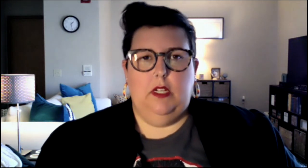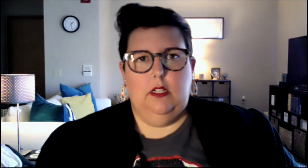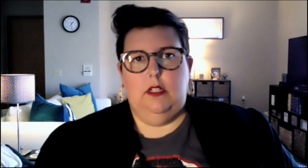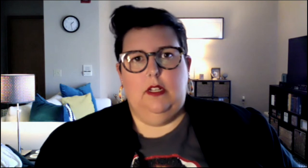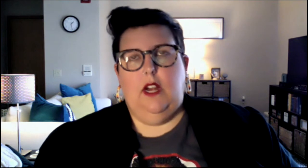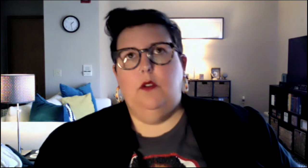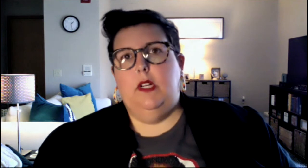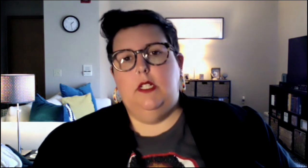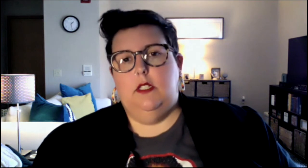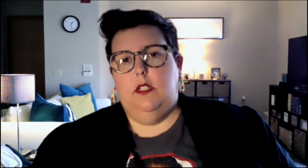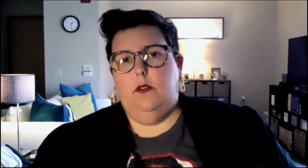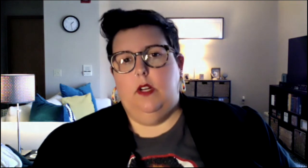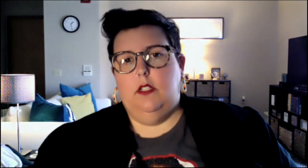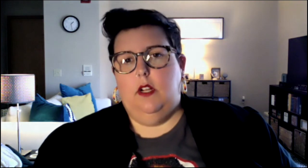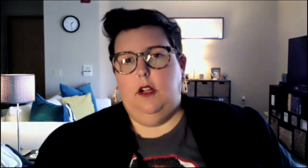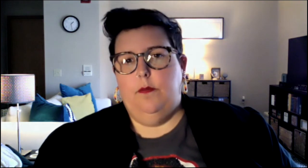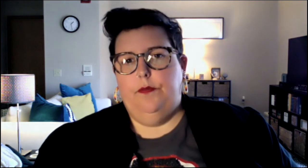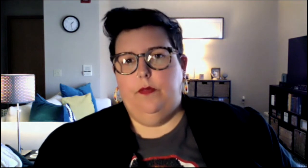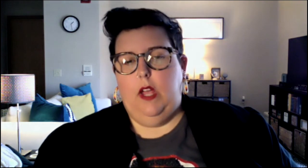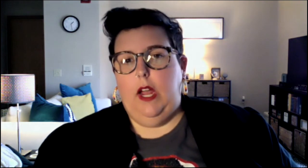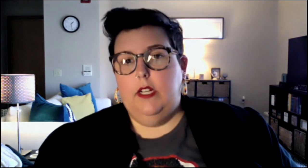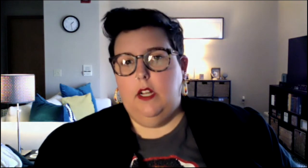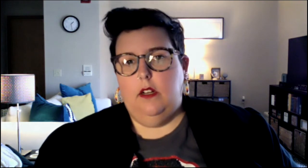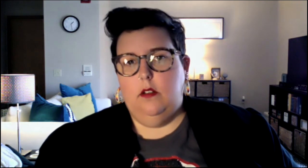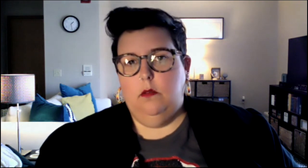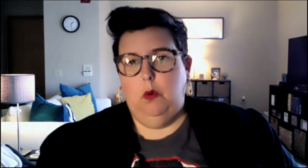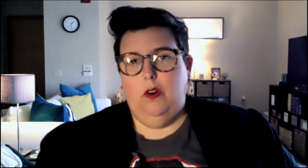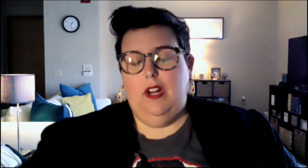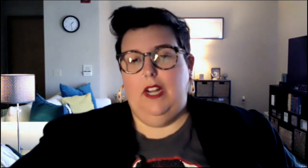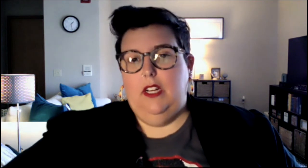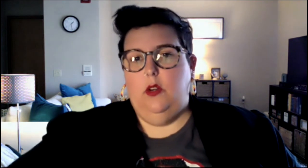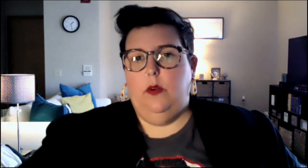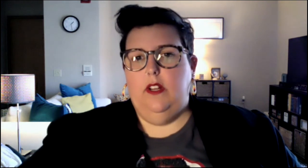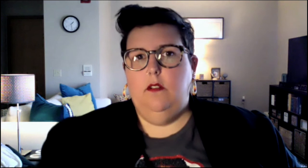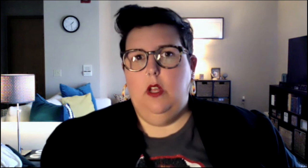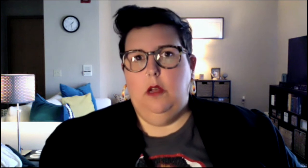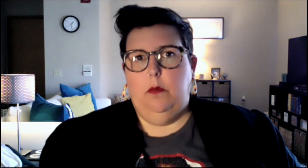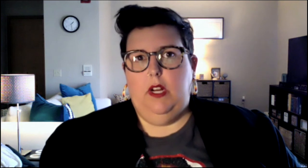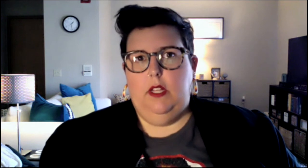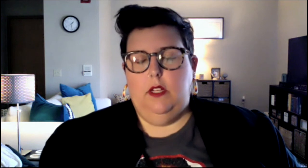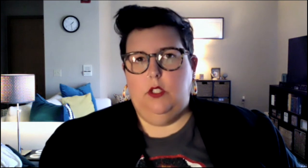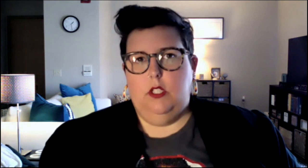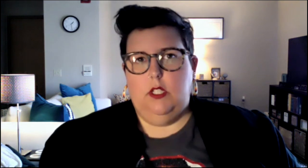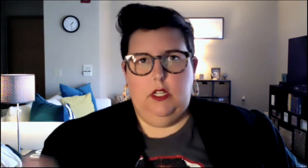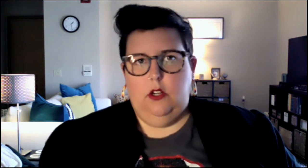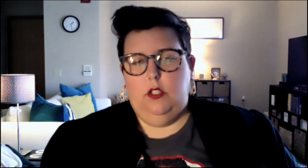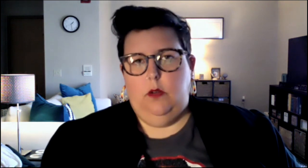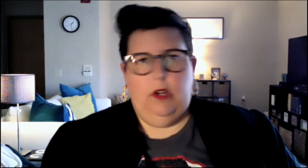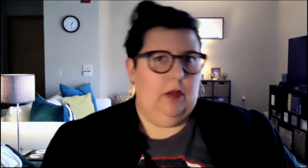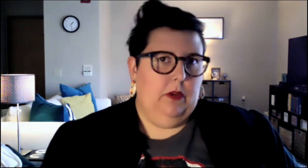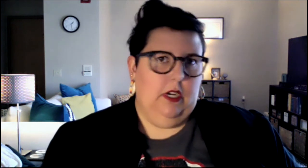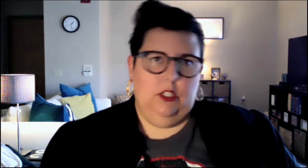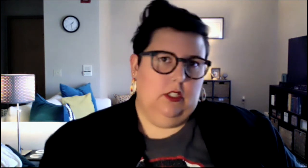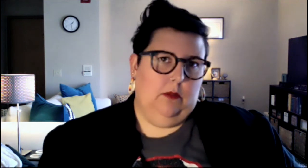mean, everybody's is different. I did not mourn. I didn't grieve. But I think it was just because I didn't understand